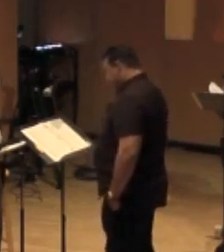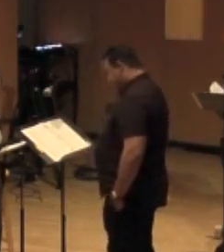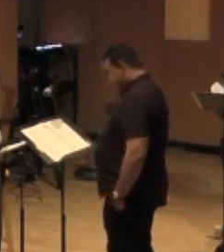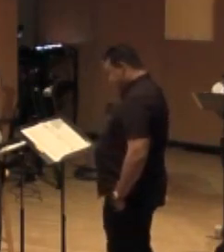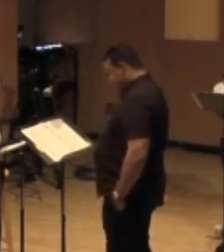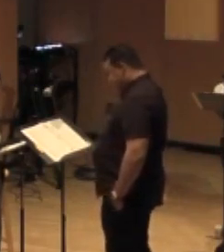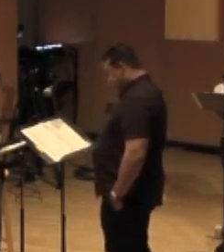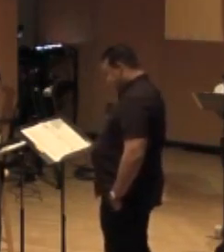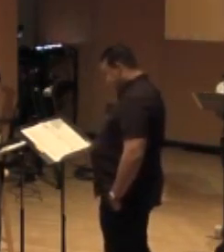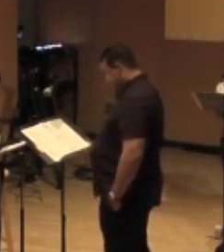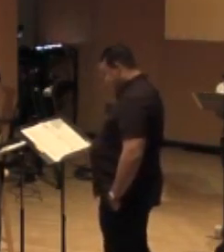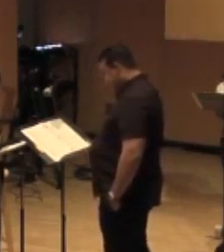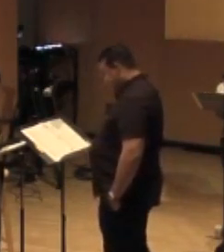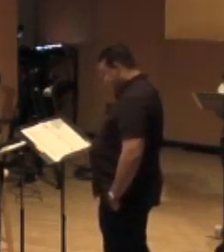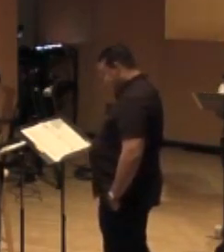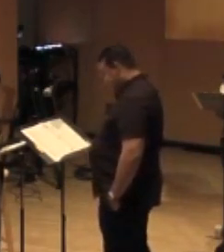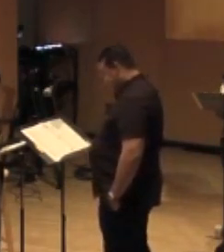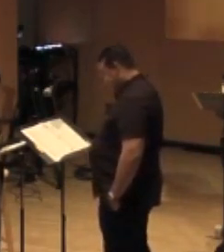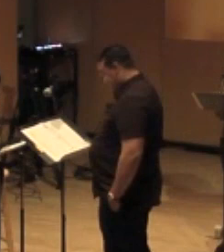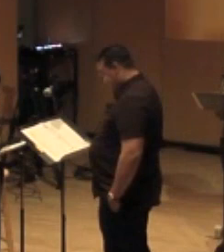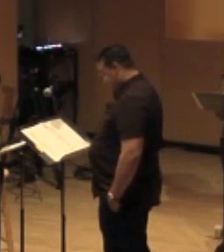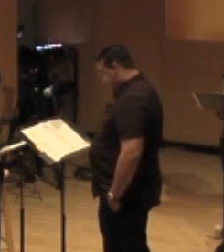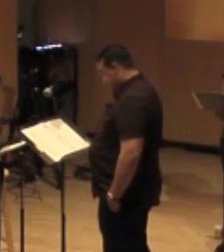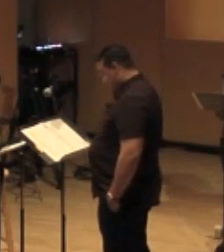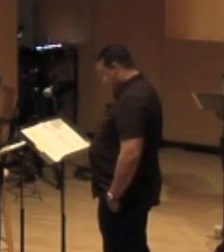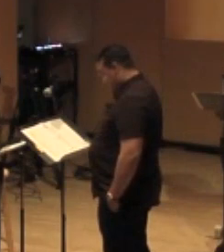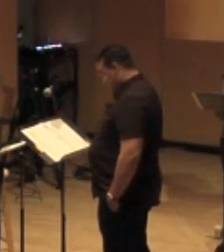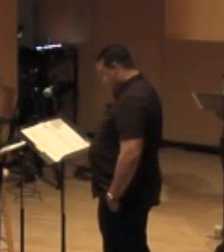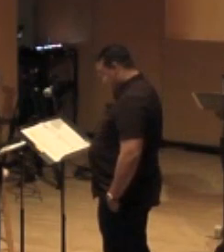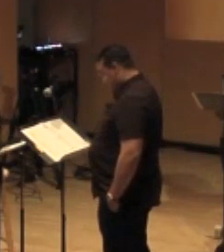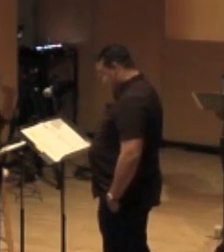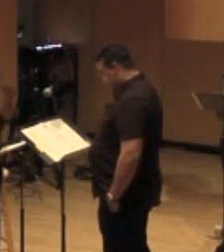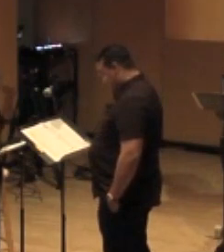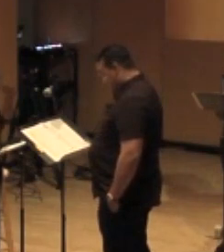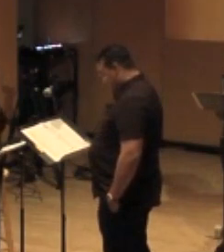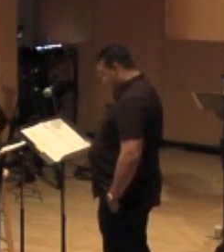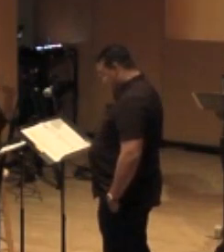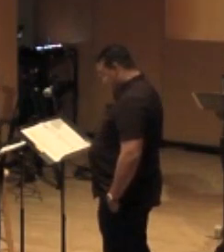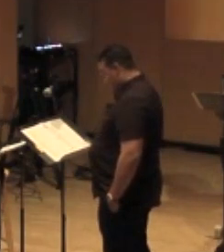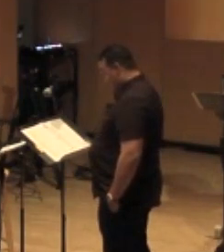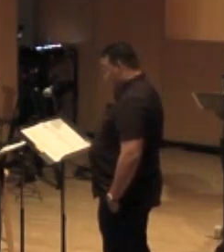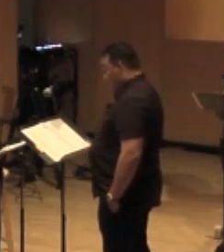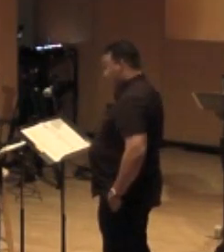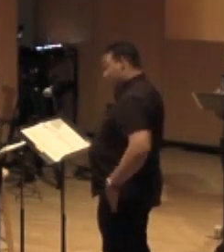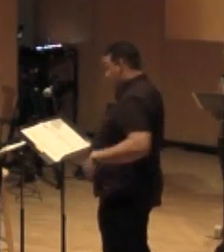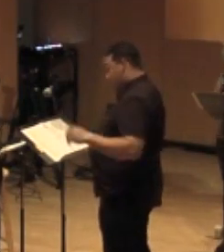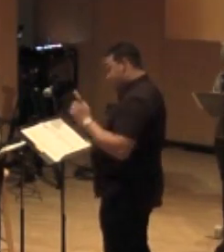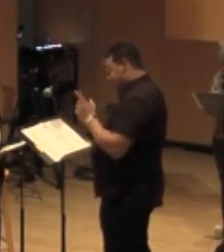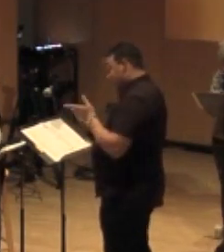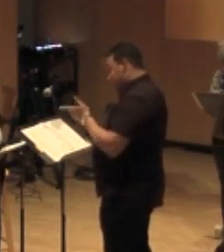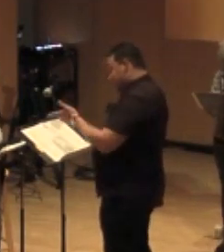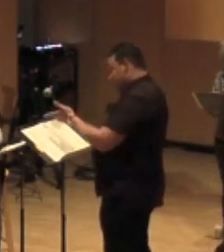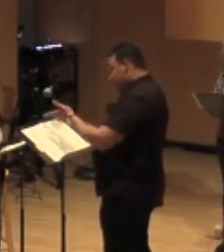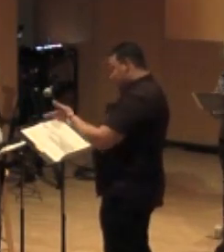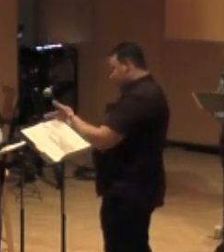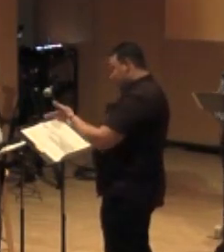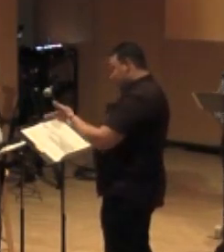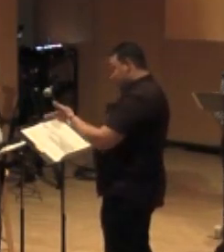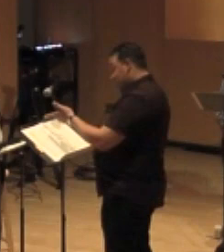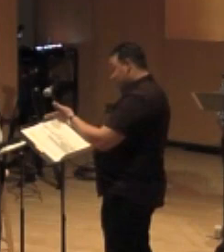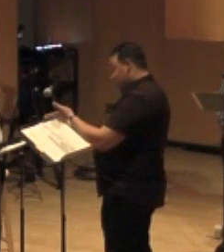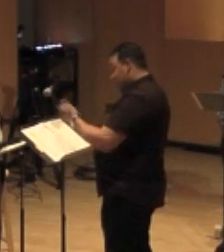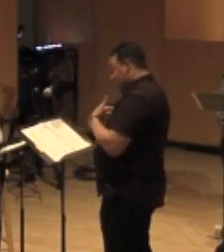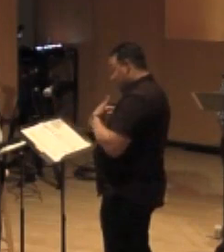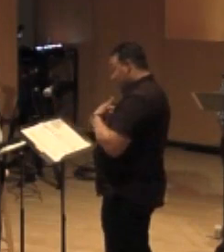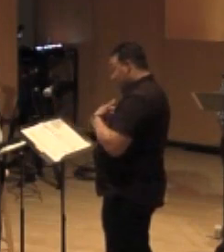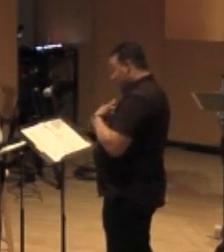know no I've never liked being out on the water I get scared I think it's scary I don't know but I guess that's exactly why I feel